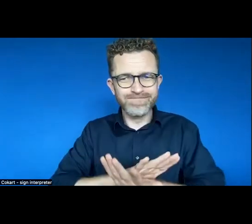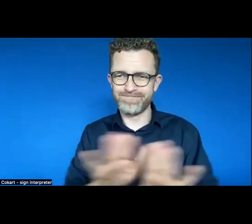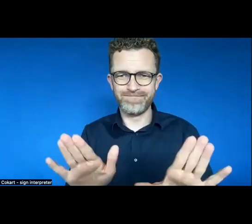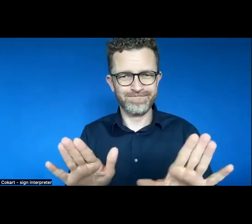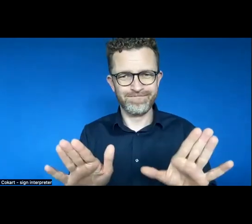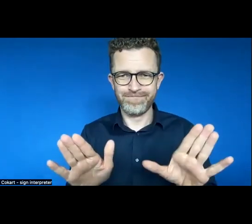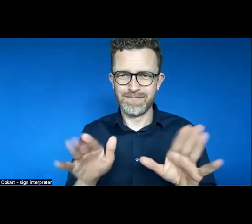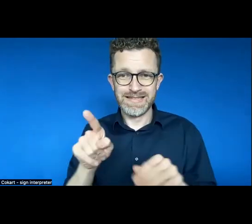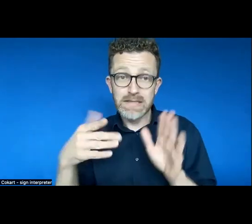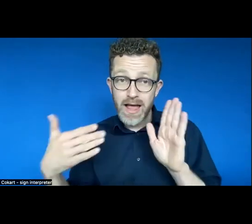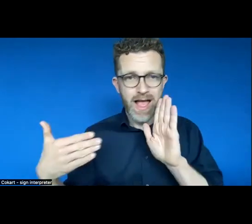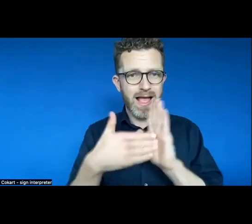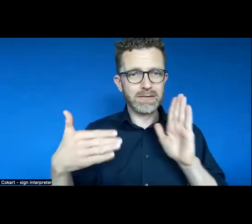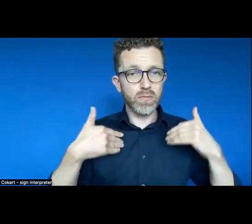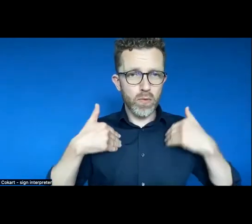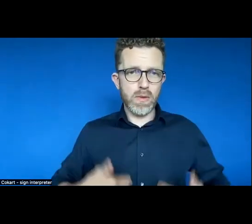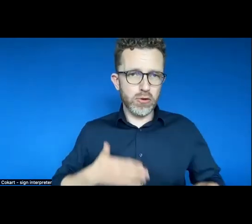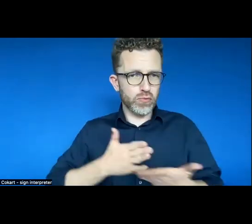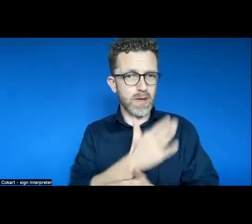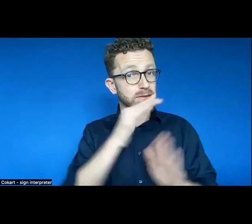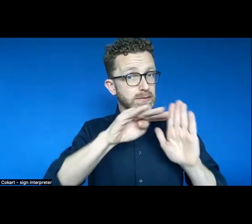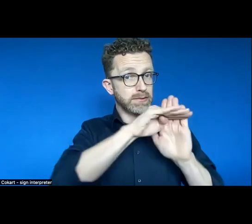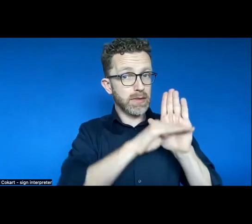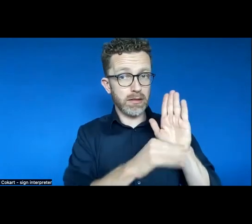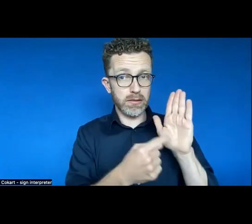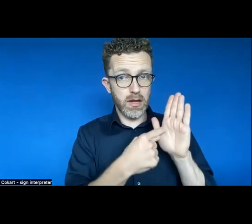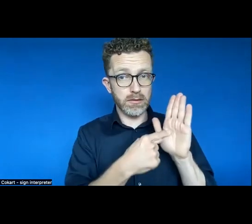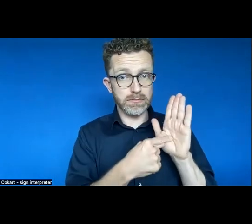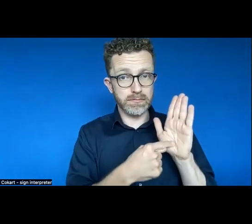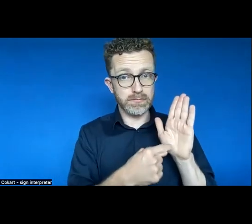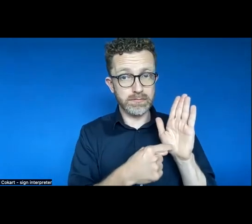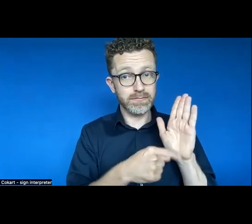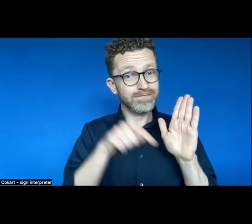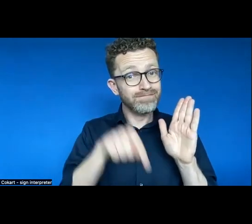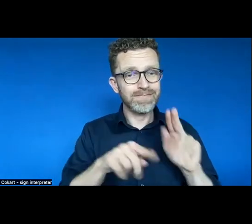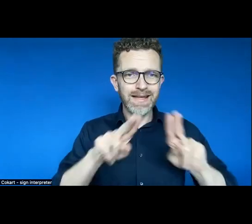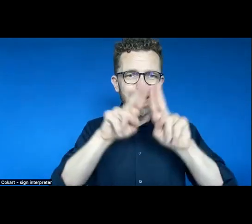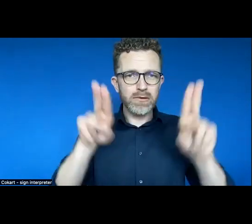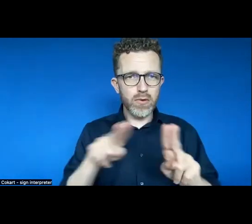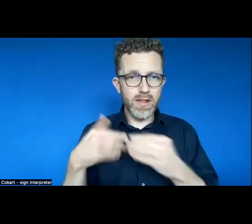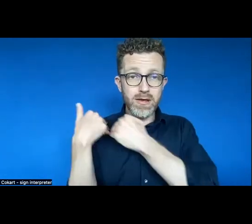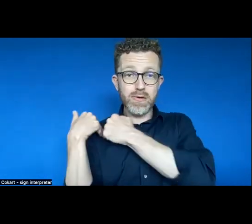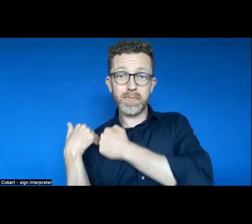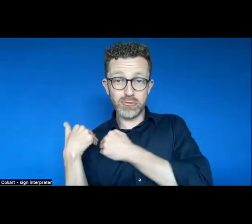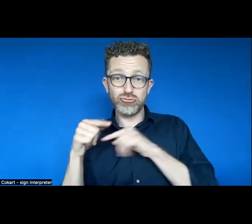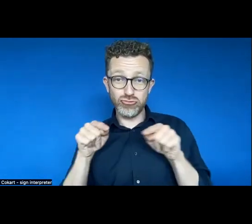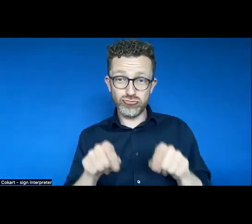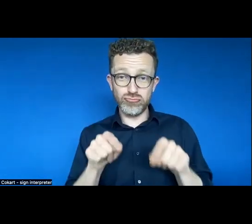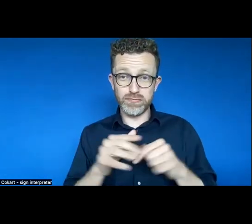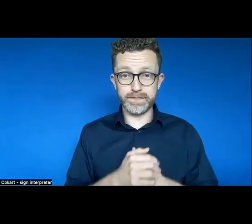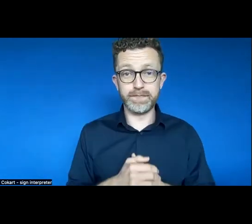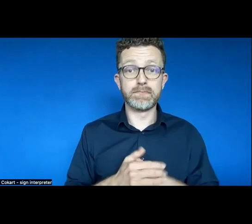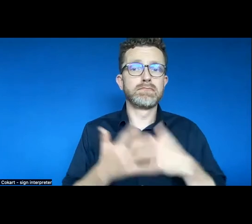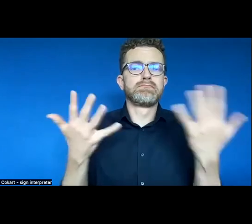what I mentioned and the other mentioned here, that if Ukraine aspired to be democratic state, I do